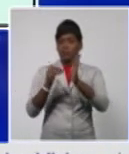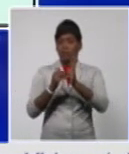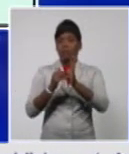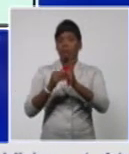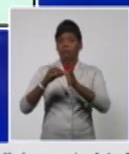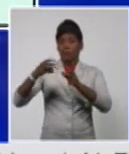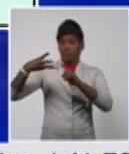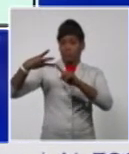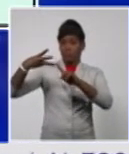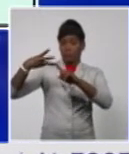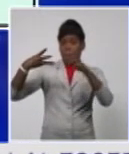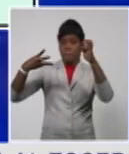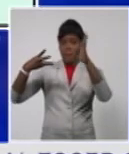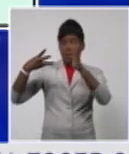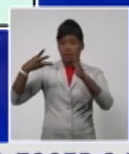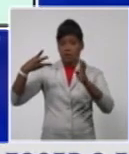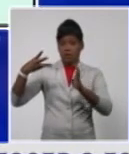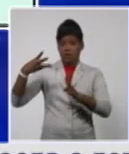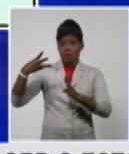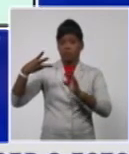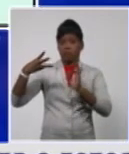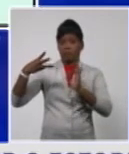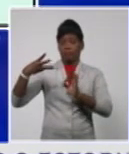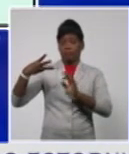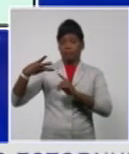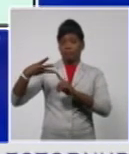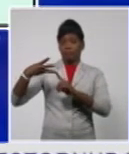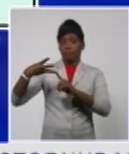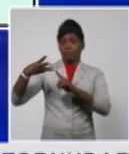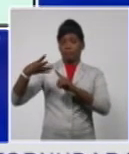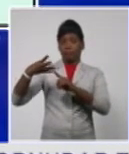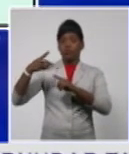131,625 fatalities. Russia, with